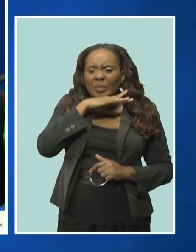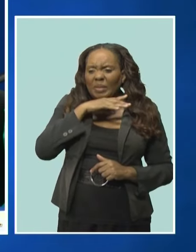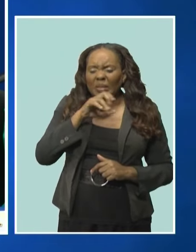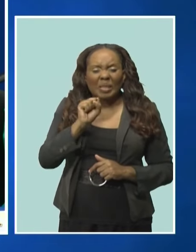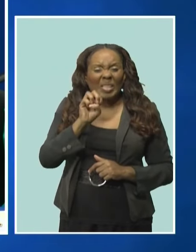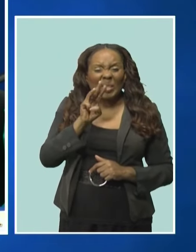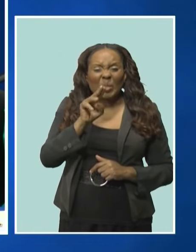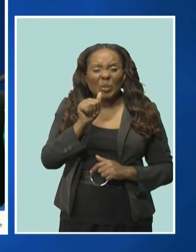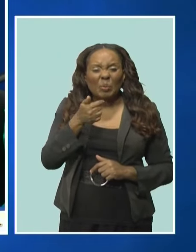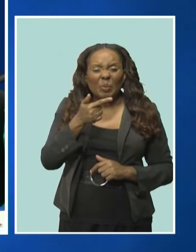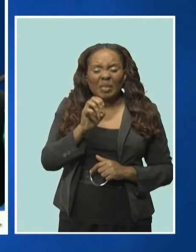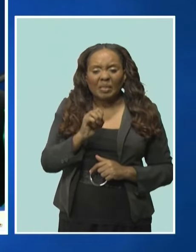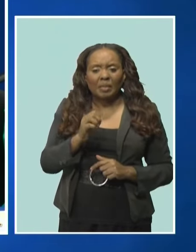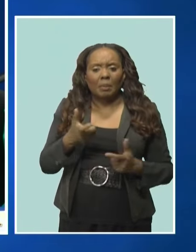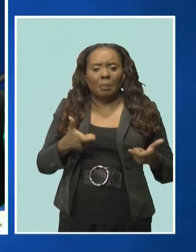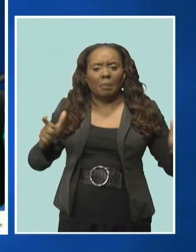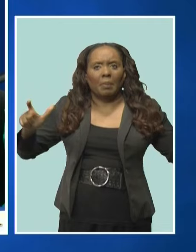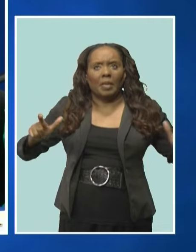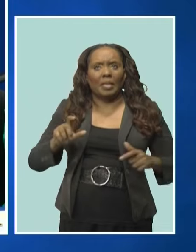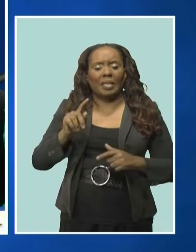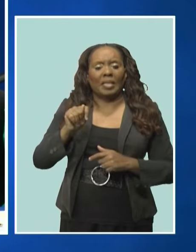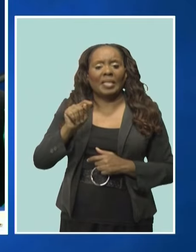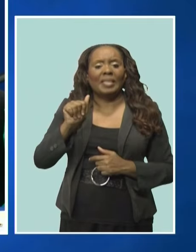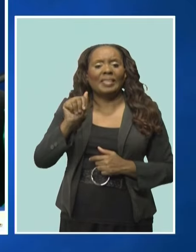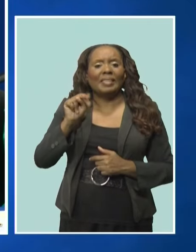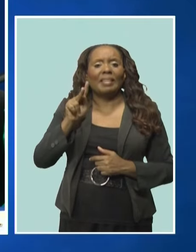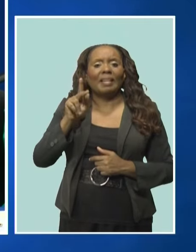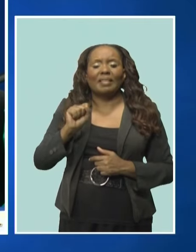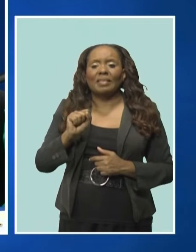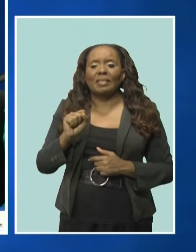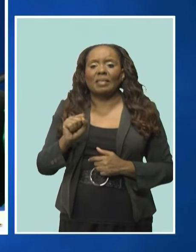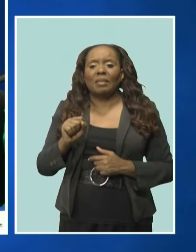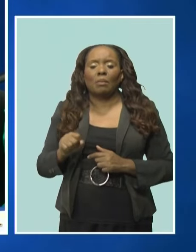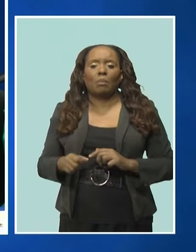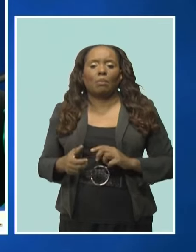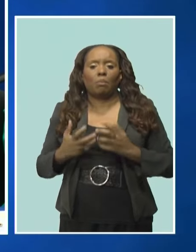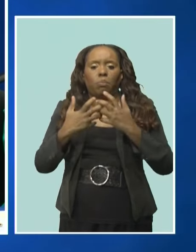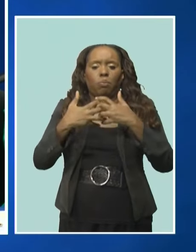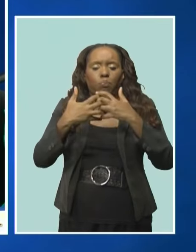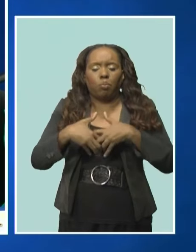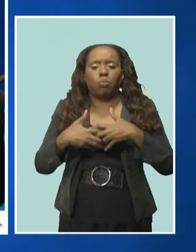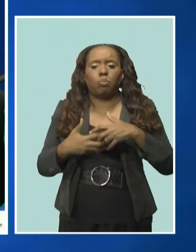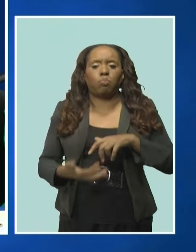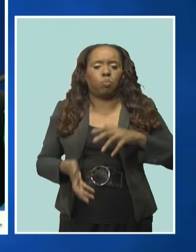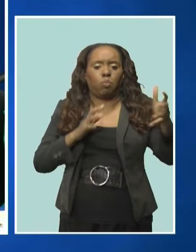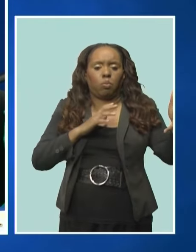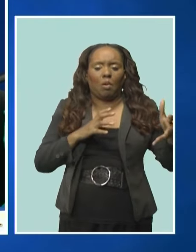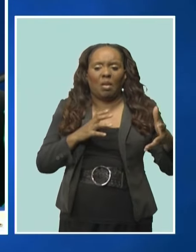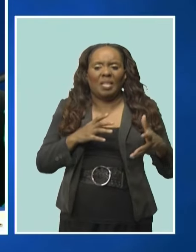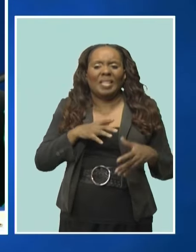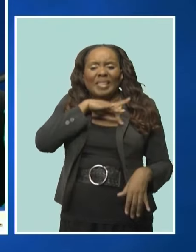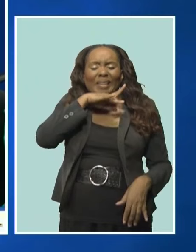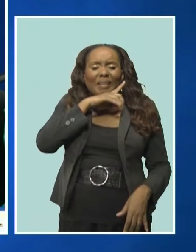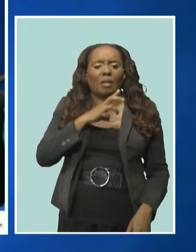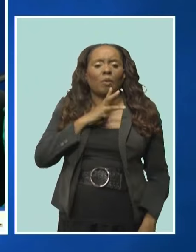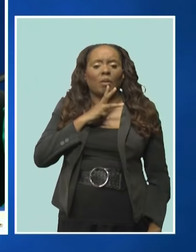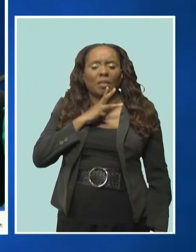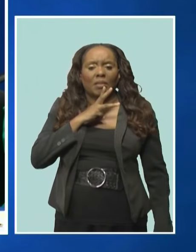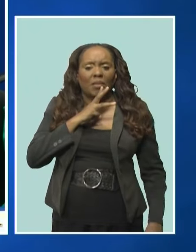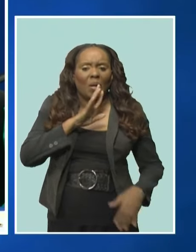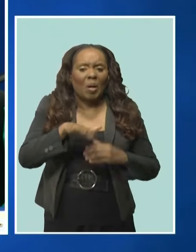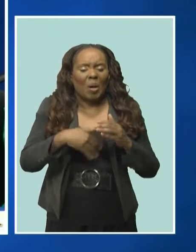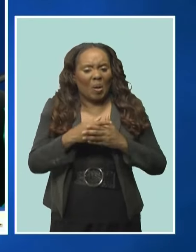those 2 large tanks malfunctioned, and there was stagnant water where the mosquitoes were reproducing